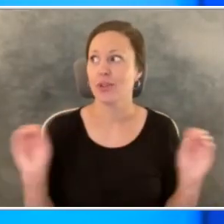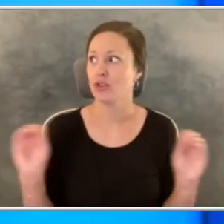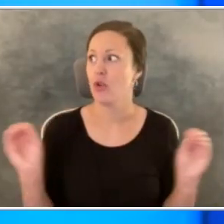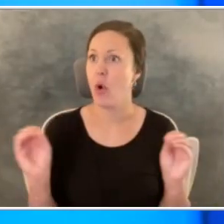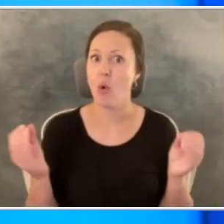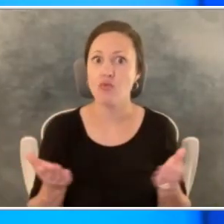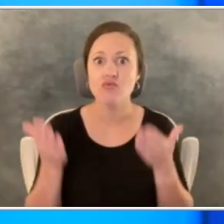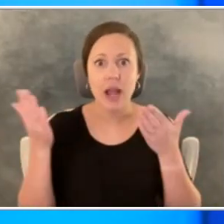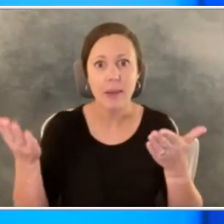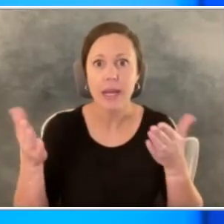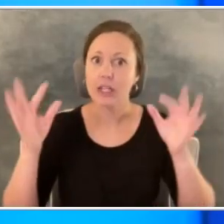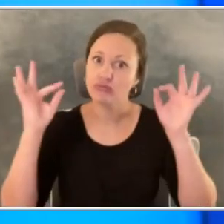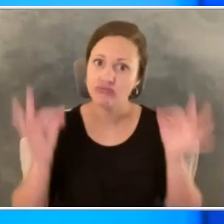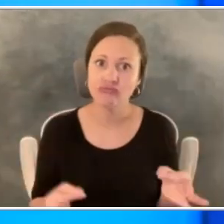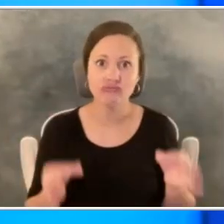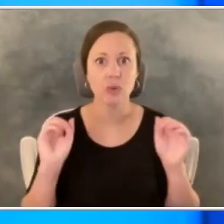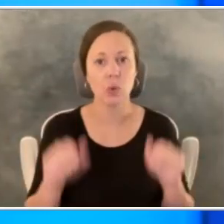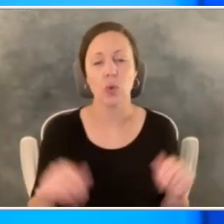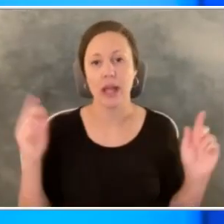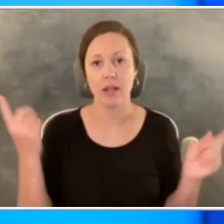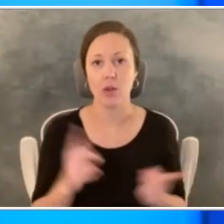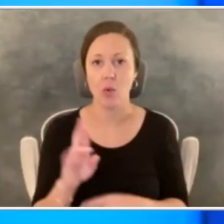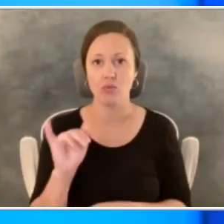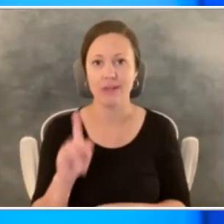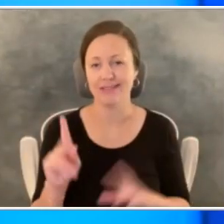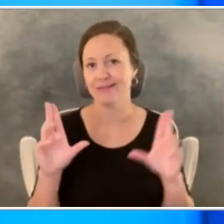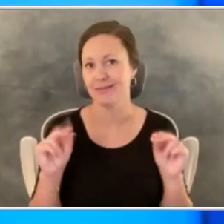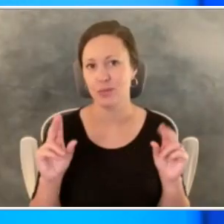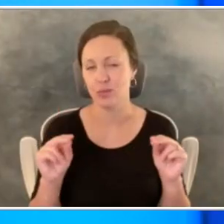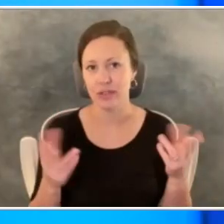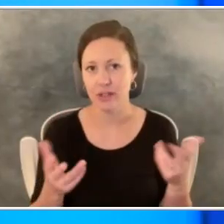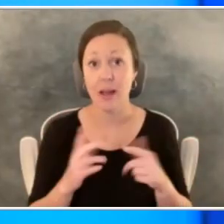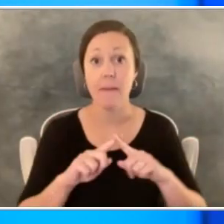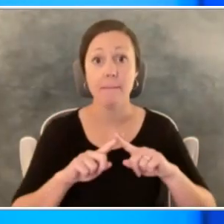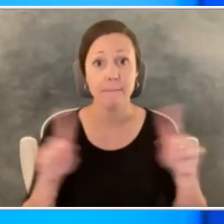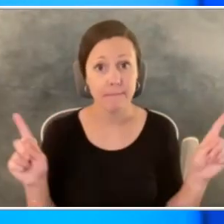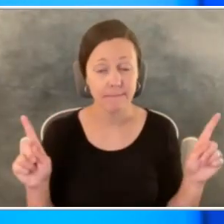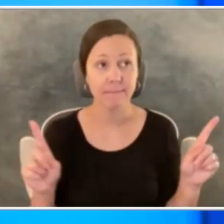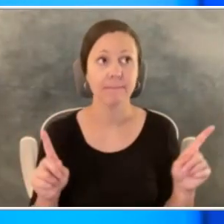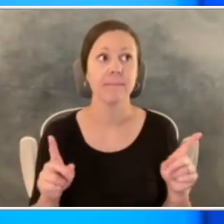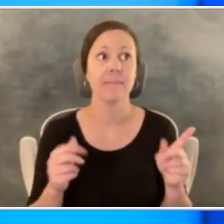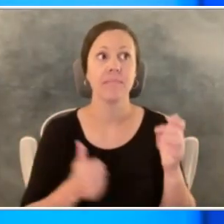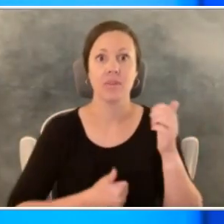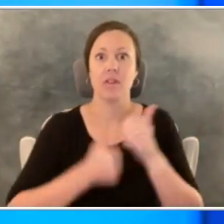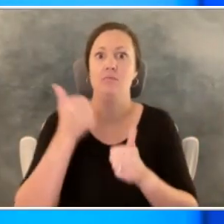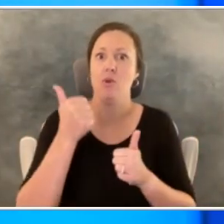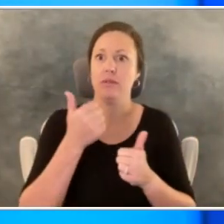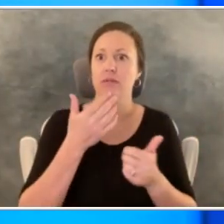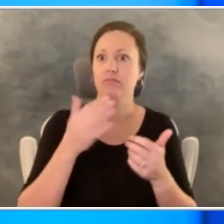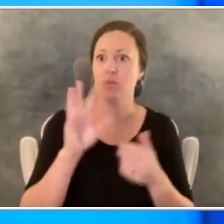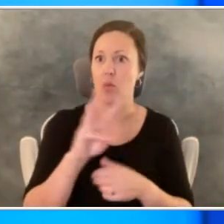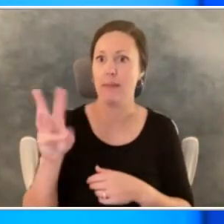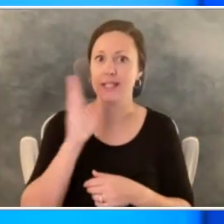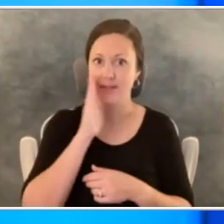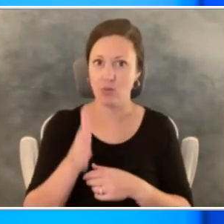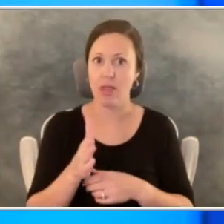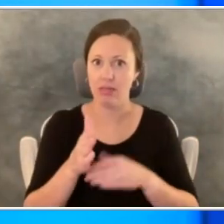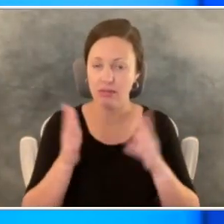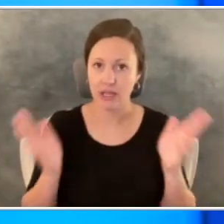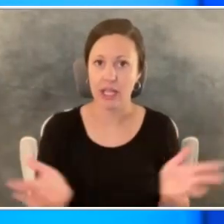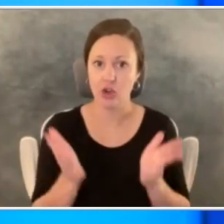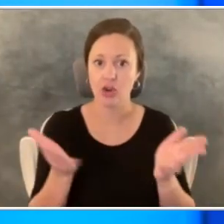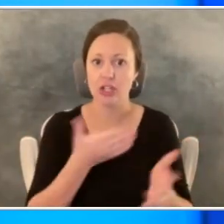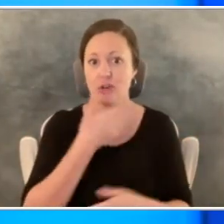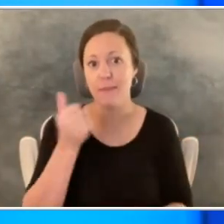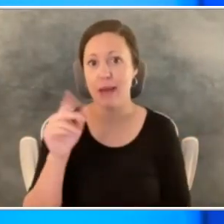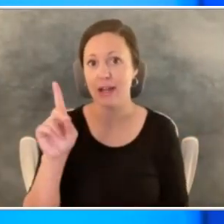do to lower your risk. However, most reputable websites will encourage better diet, less